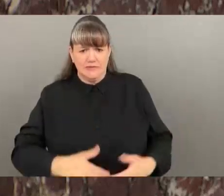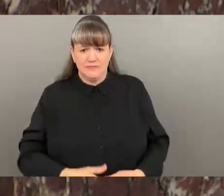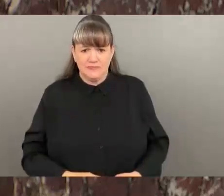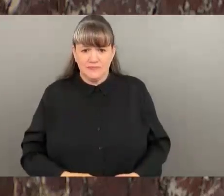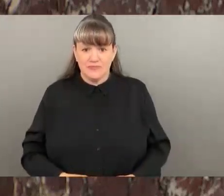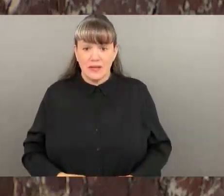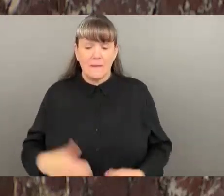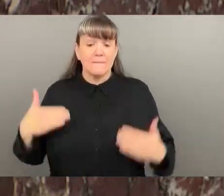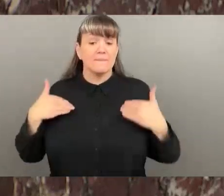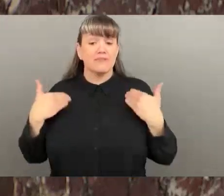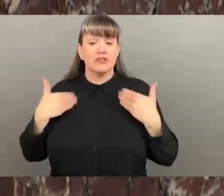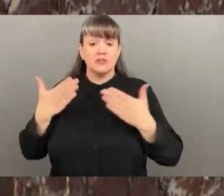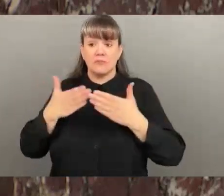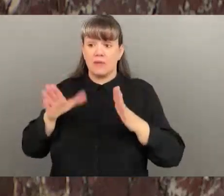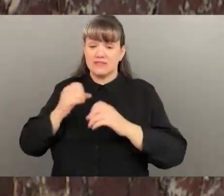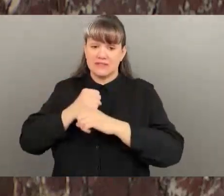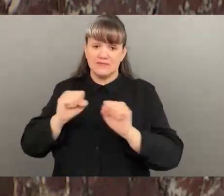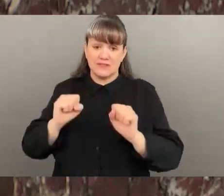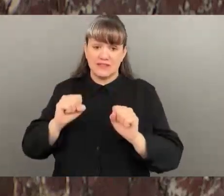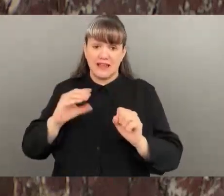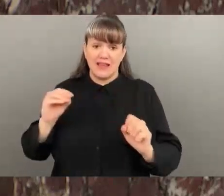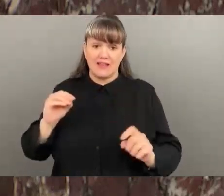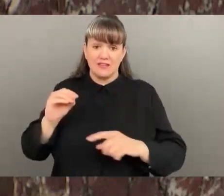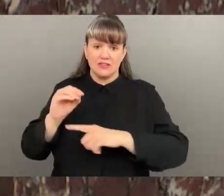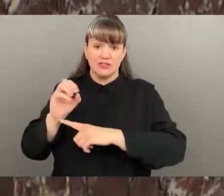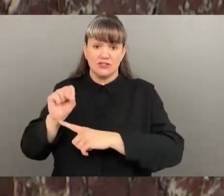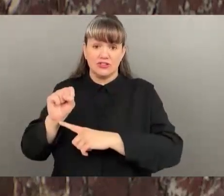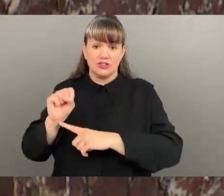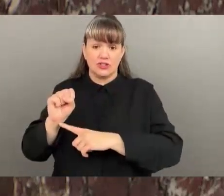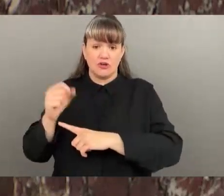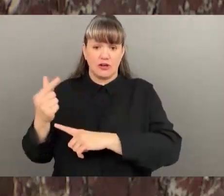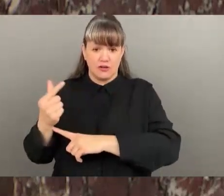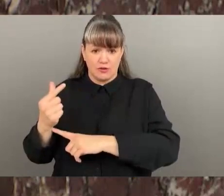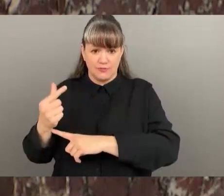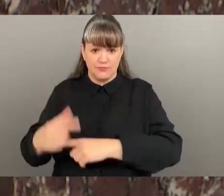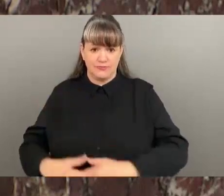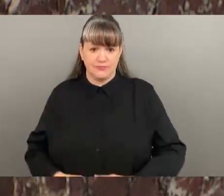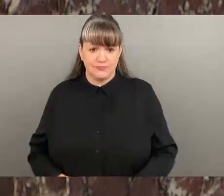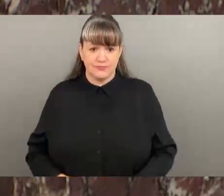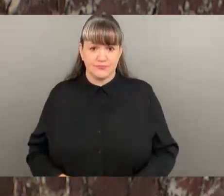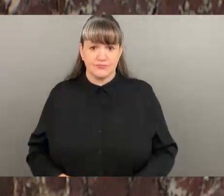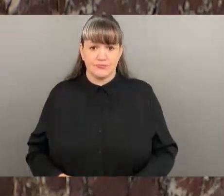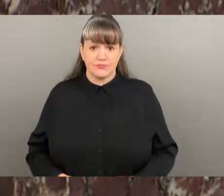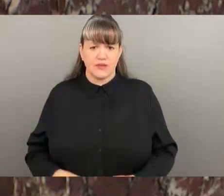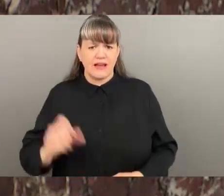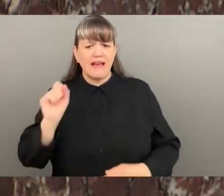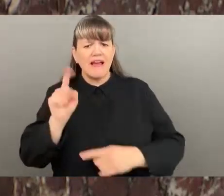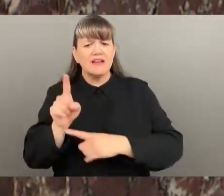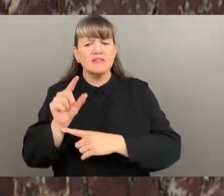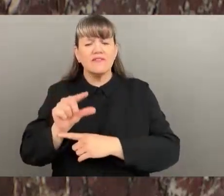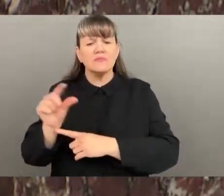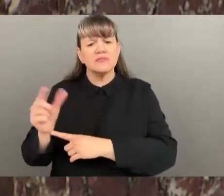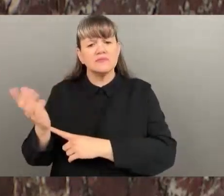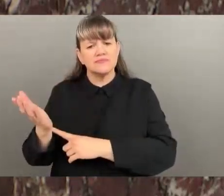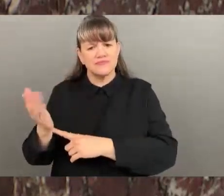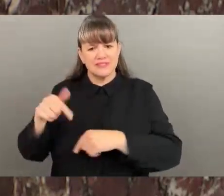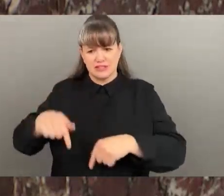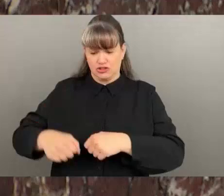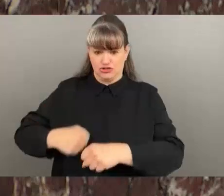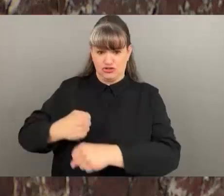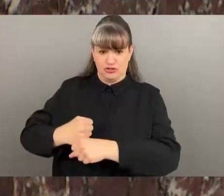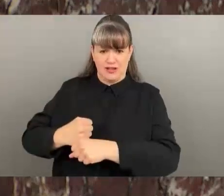wellness checks and this year, in 2025, transition our mental health crisis